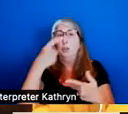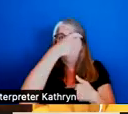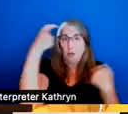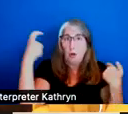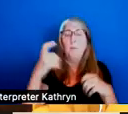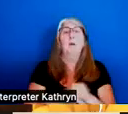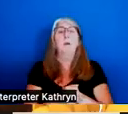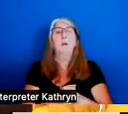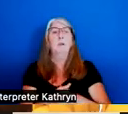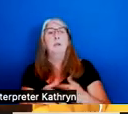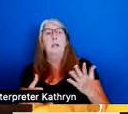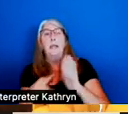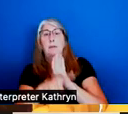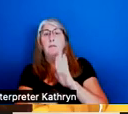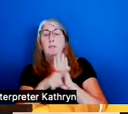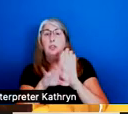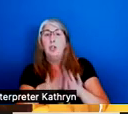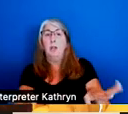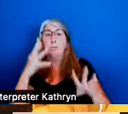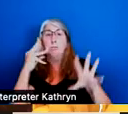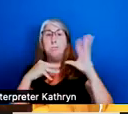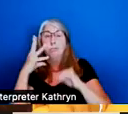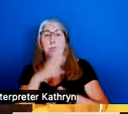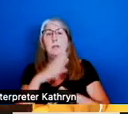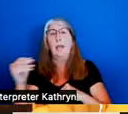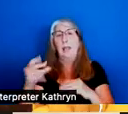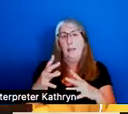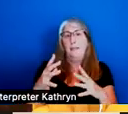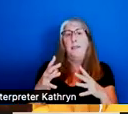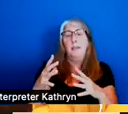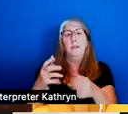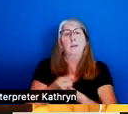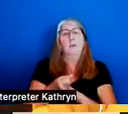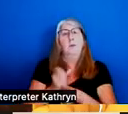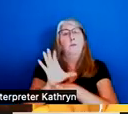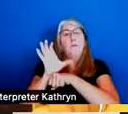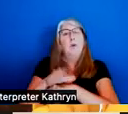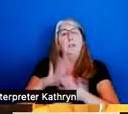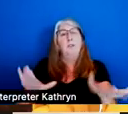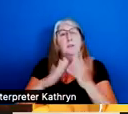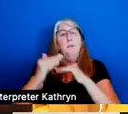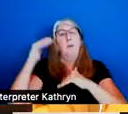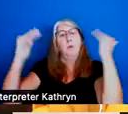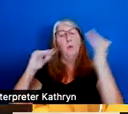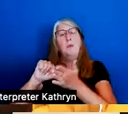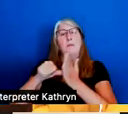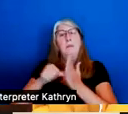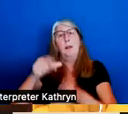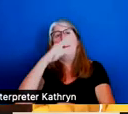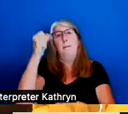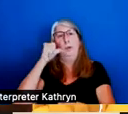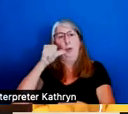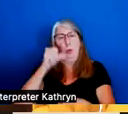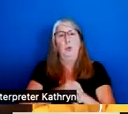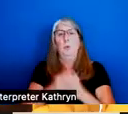adverse childhood experiences, and the adultification of children with an emphasis on Black girls.